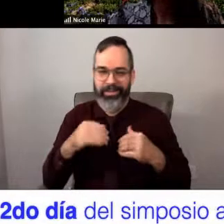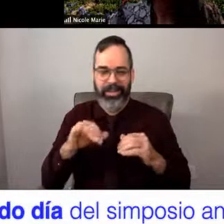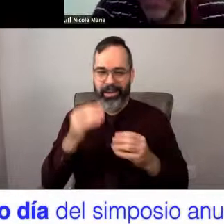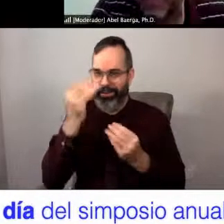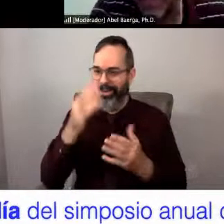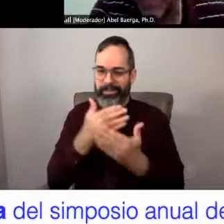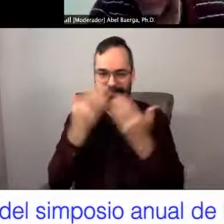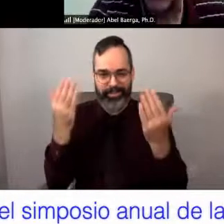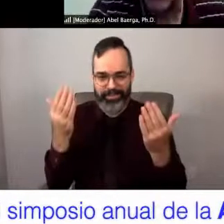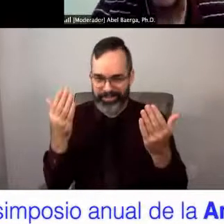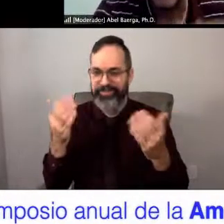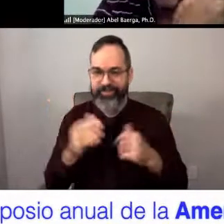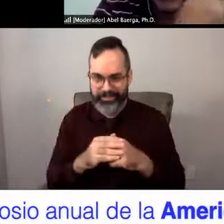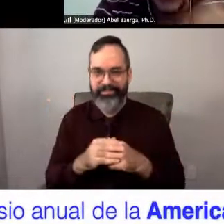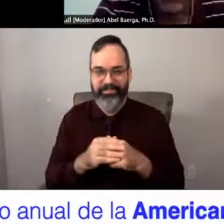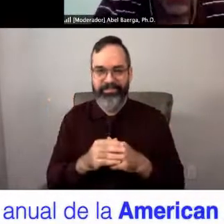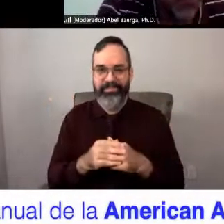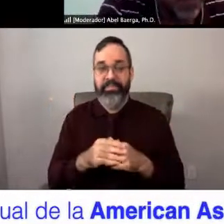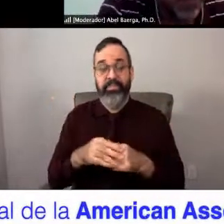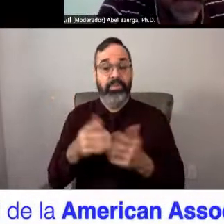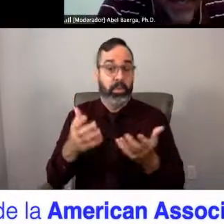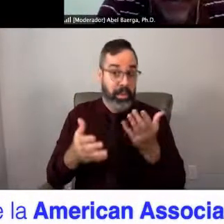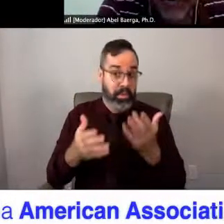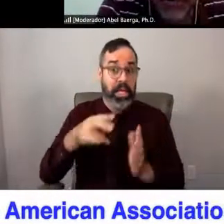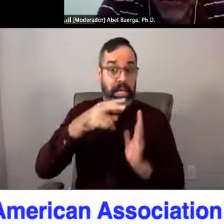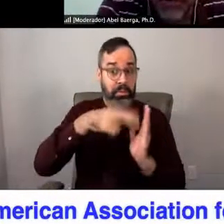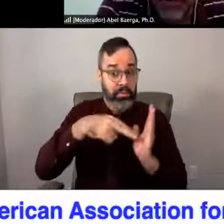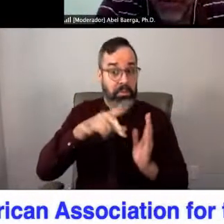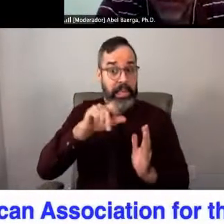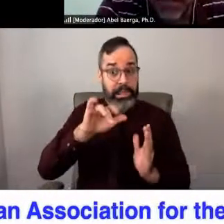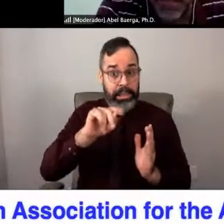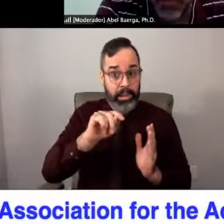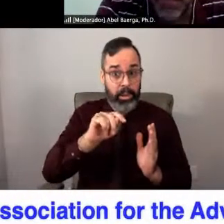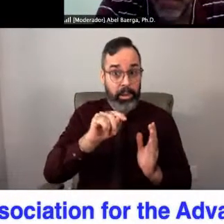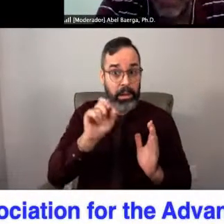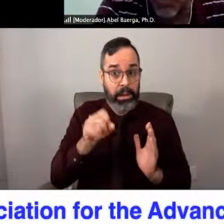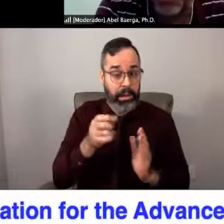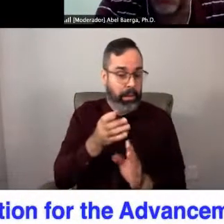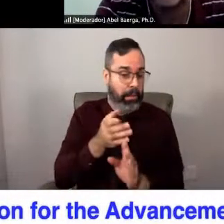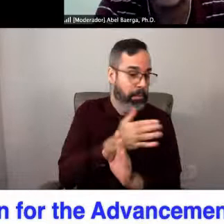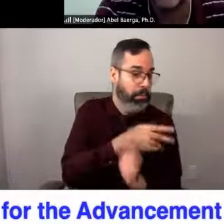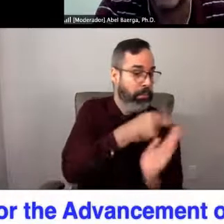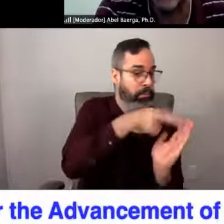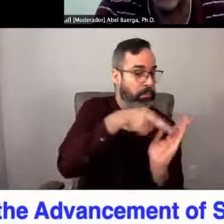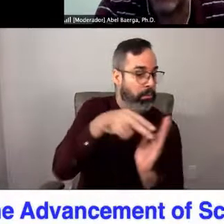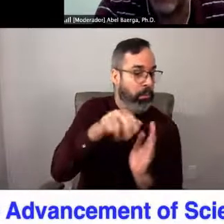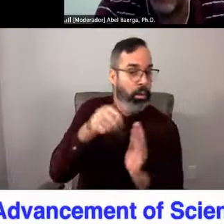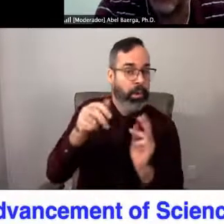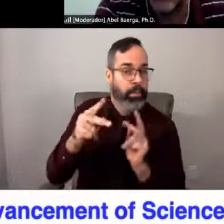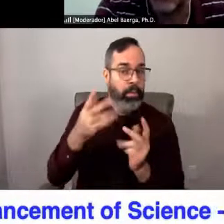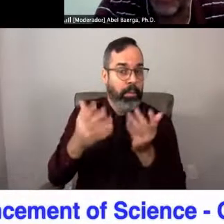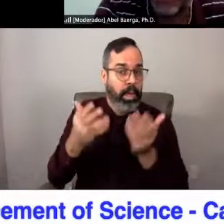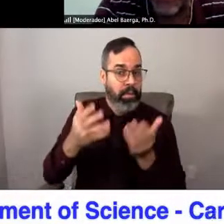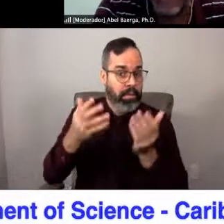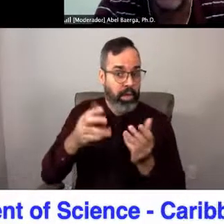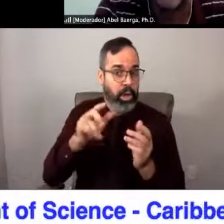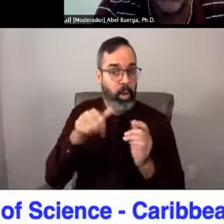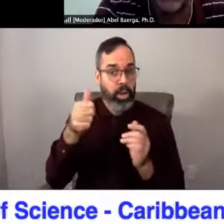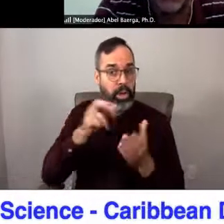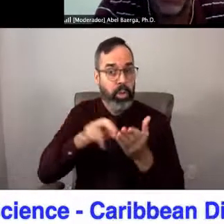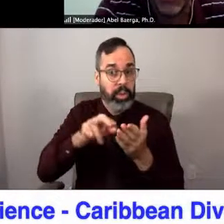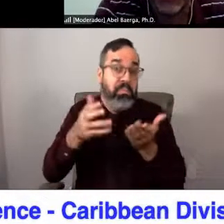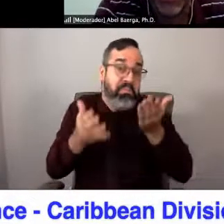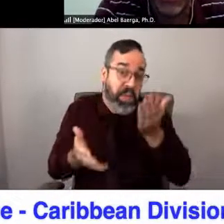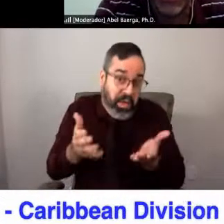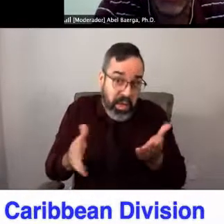is there anything in the literature that you can go by in terms of people, other researchers that may have done